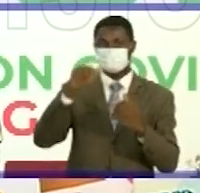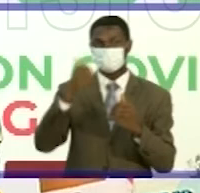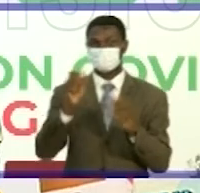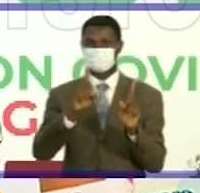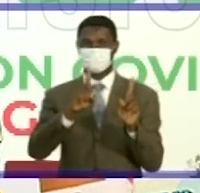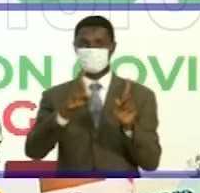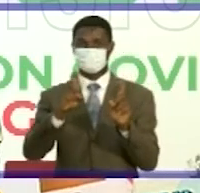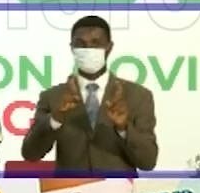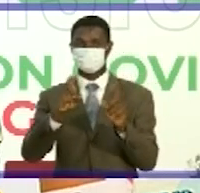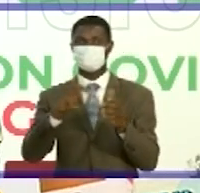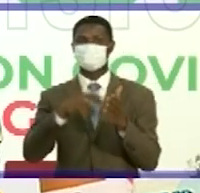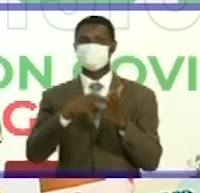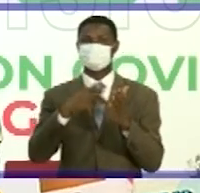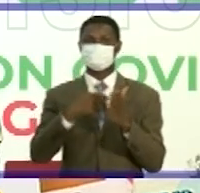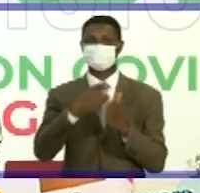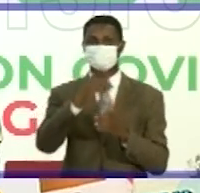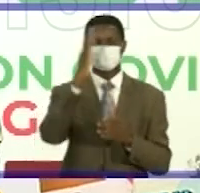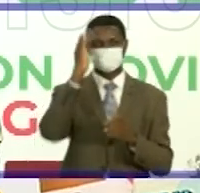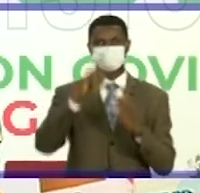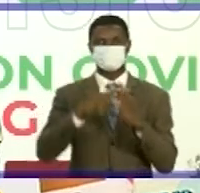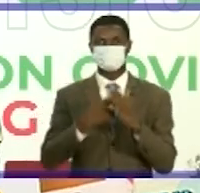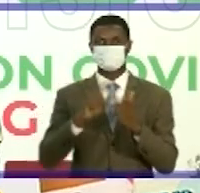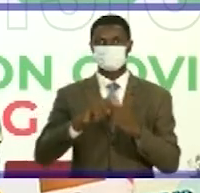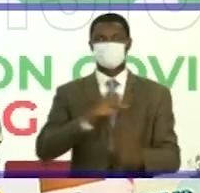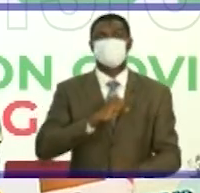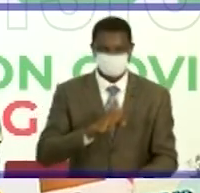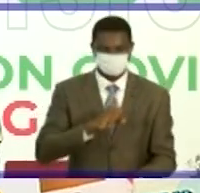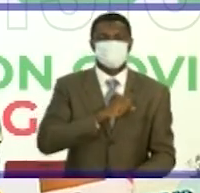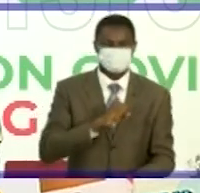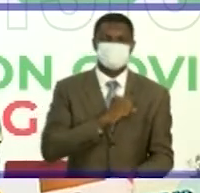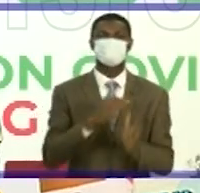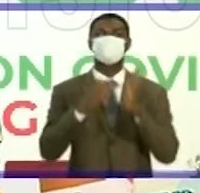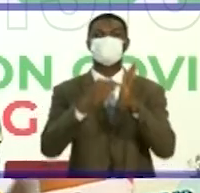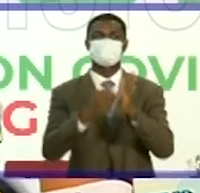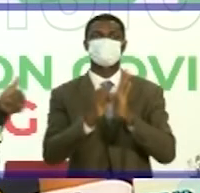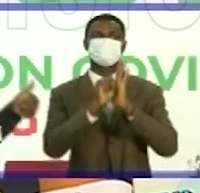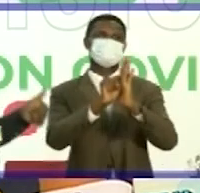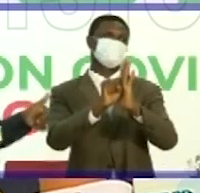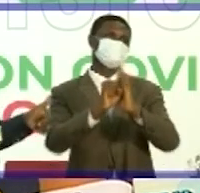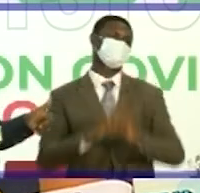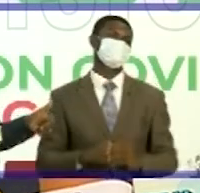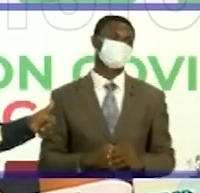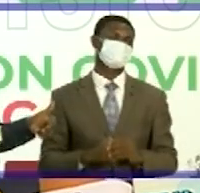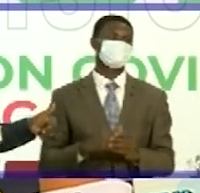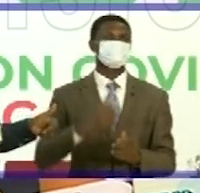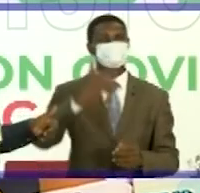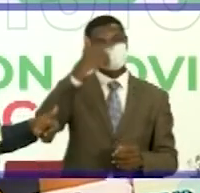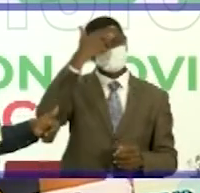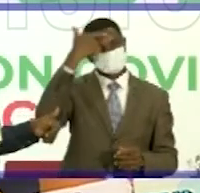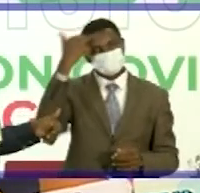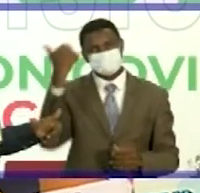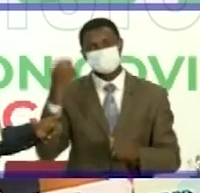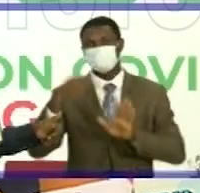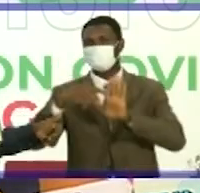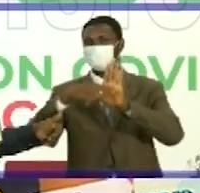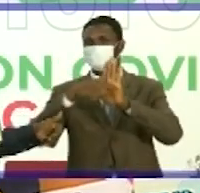you will begin to cough and exhibit symptoms. Because the negative